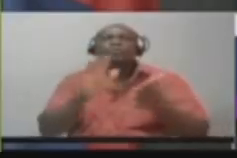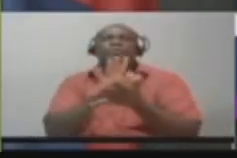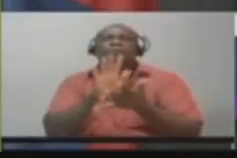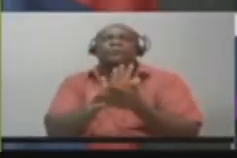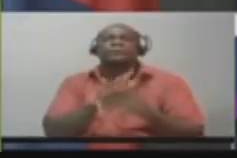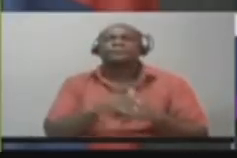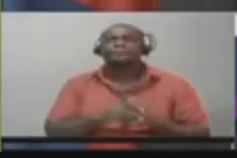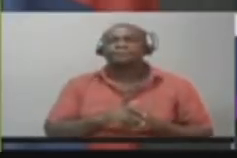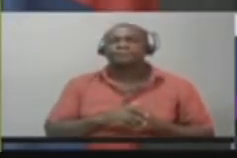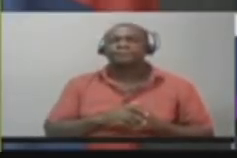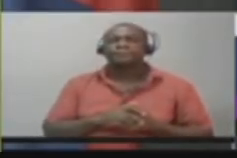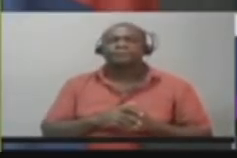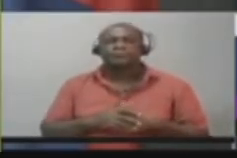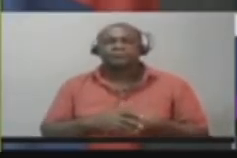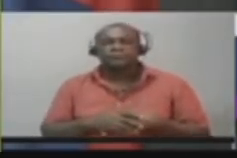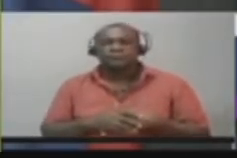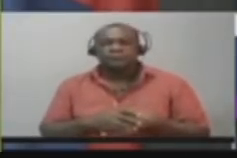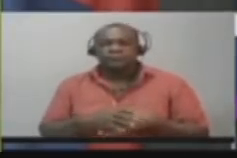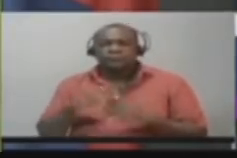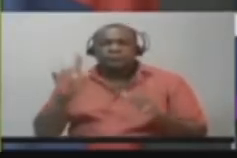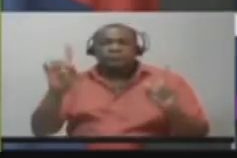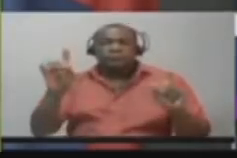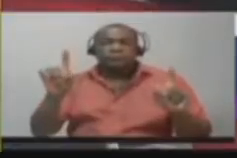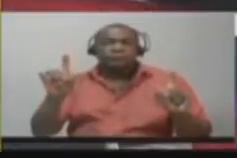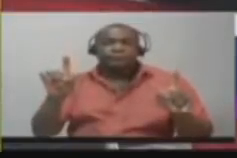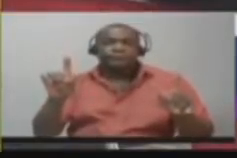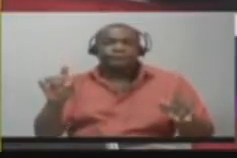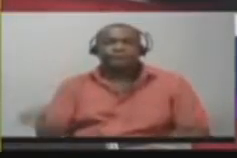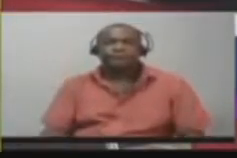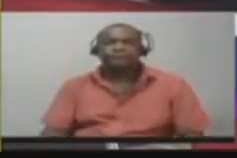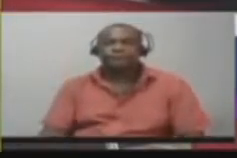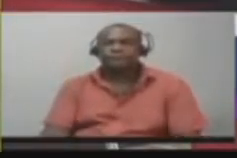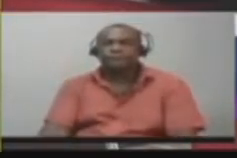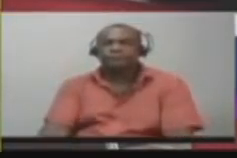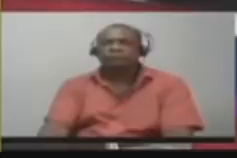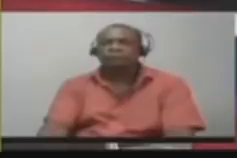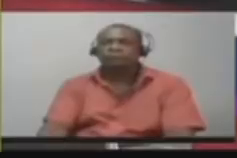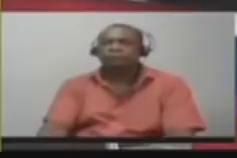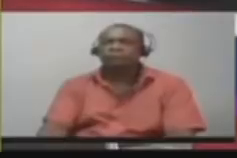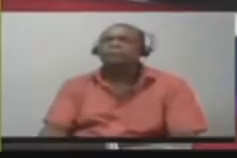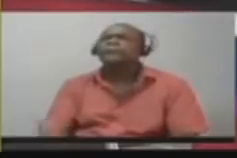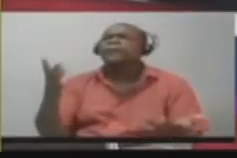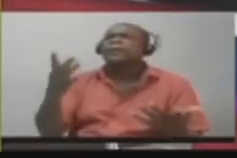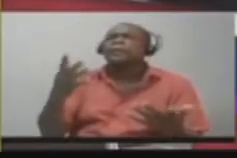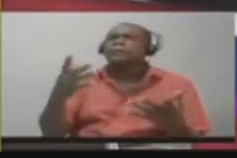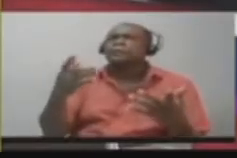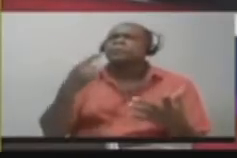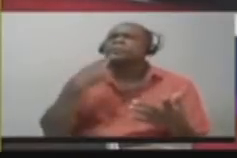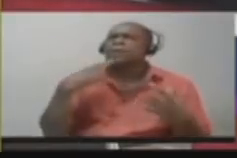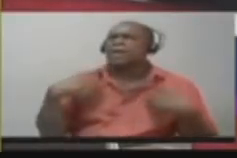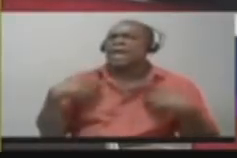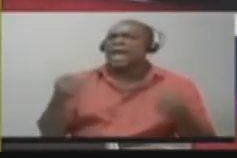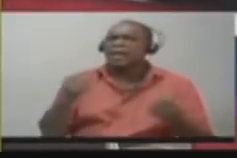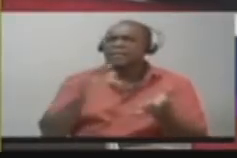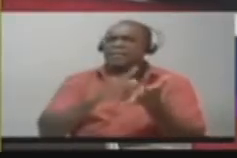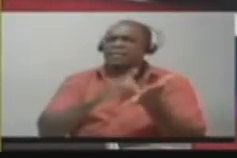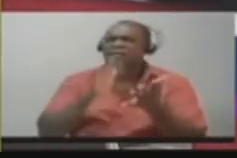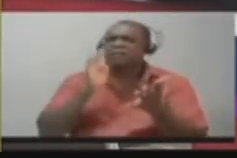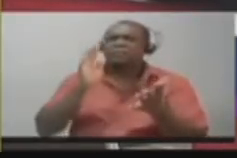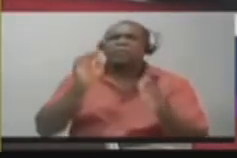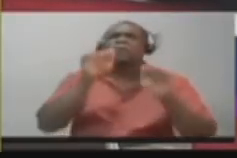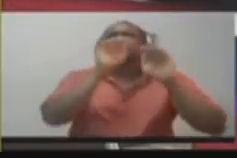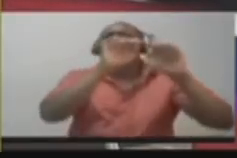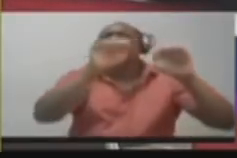Minister, I was saying you said at health centers that they will be reaching out to people. So how is that going to work?